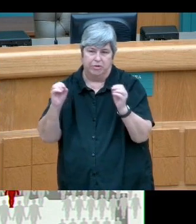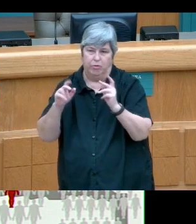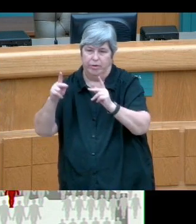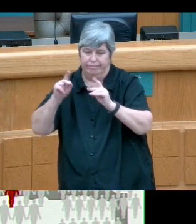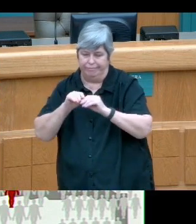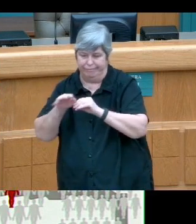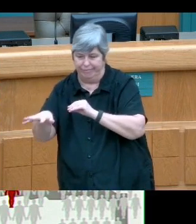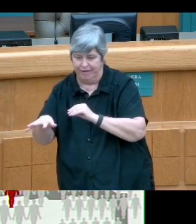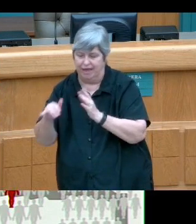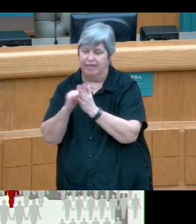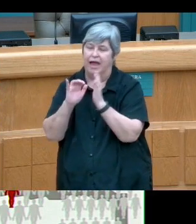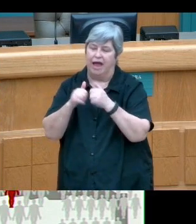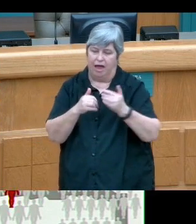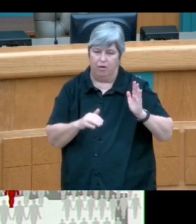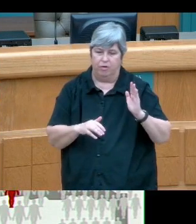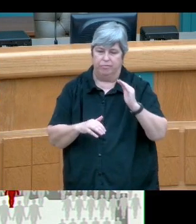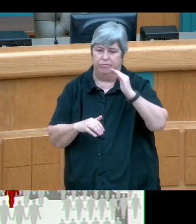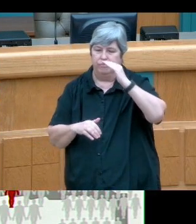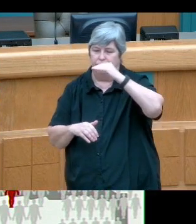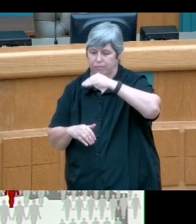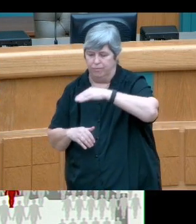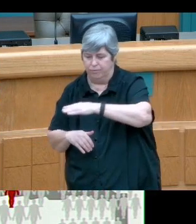how the COVID-19 pandemic